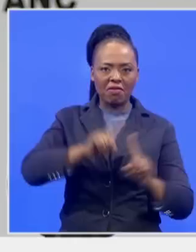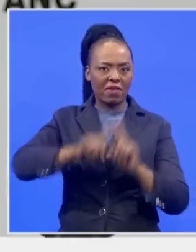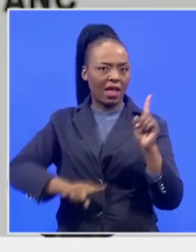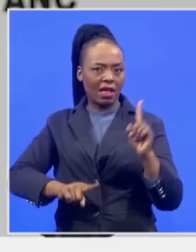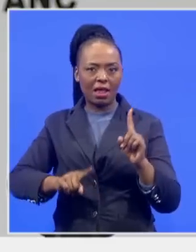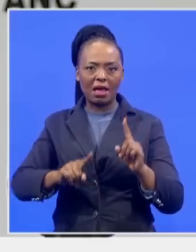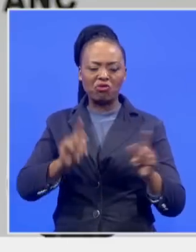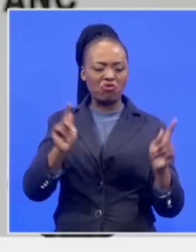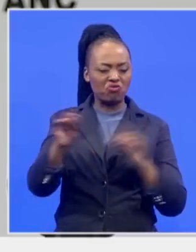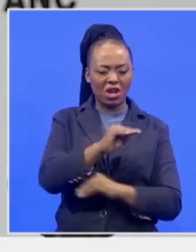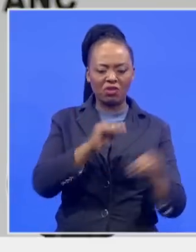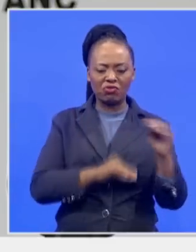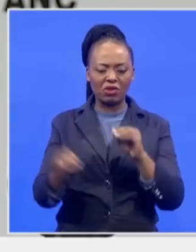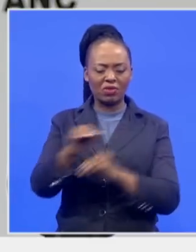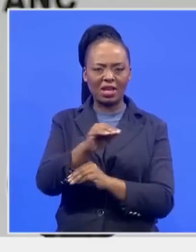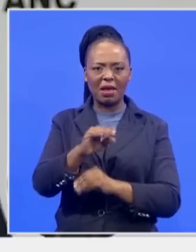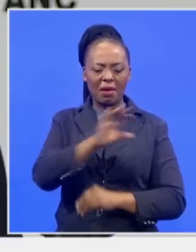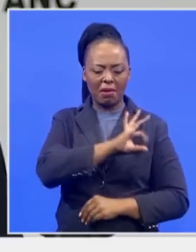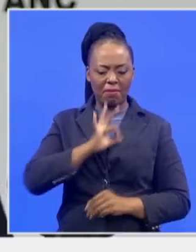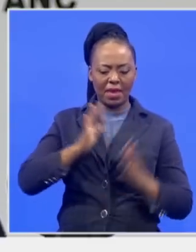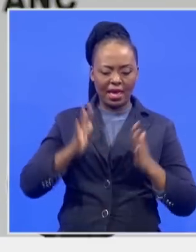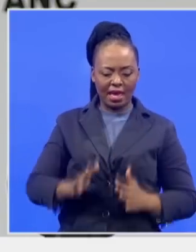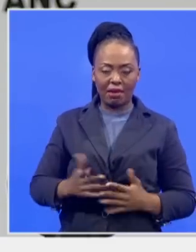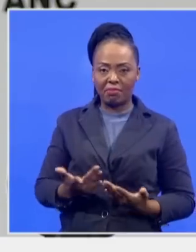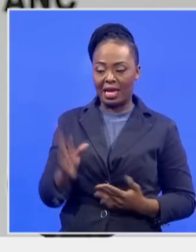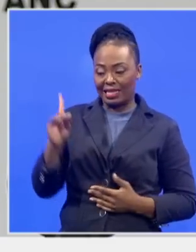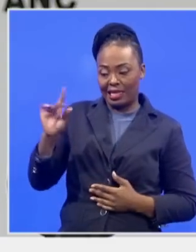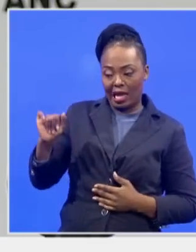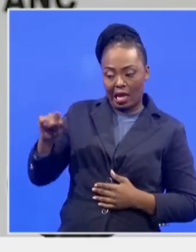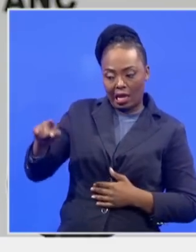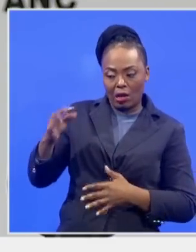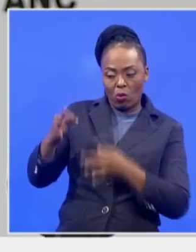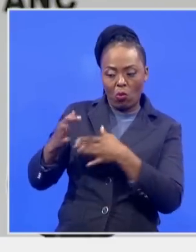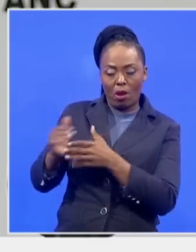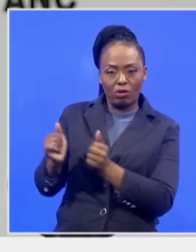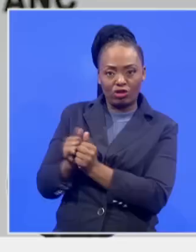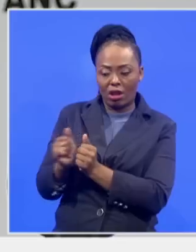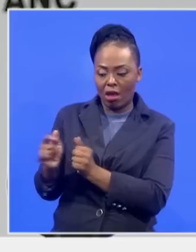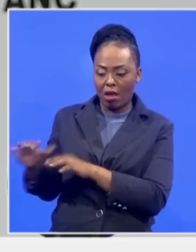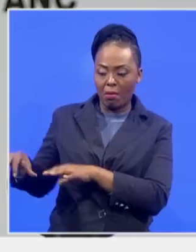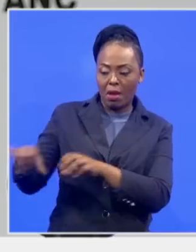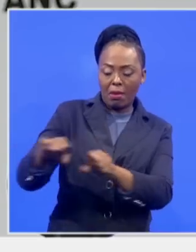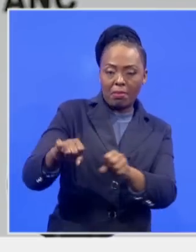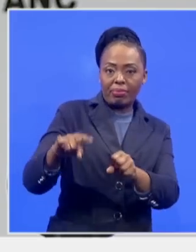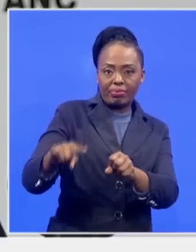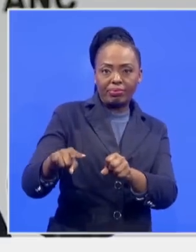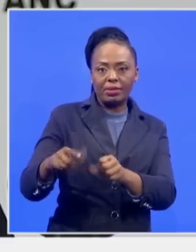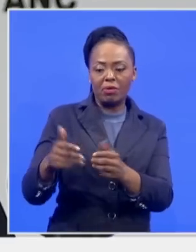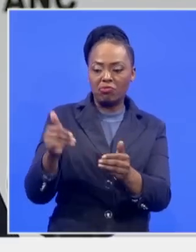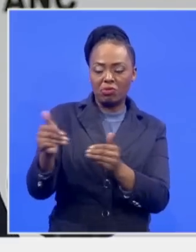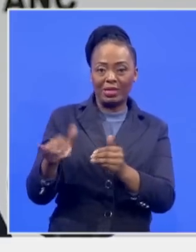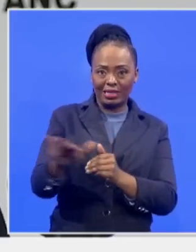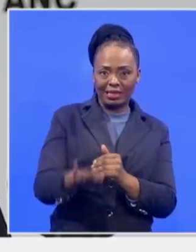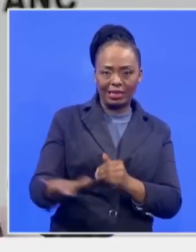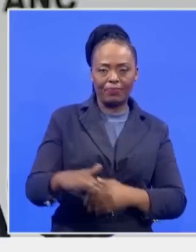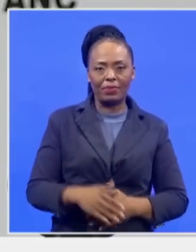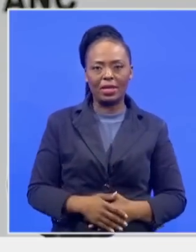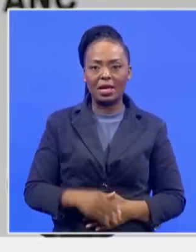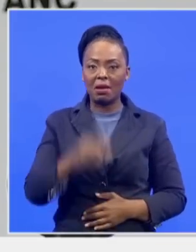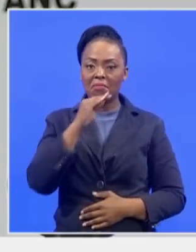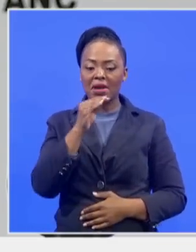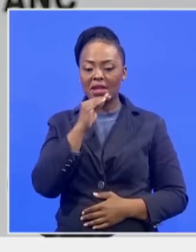in the hands of the DA coalition. So, notwithstanding the fact that coalitions in themselves are not